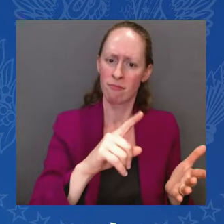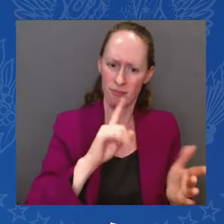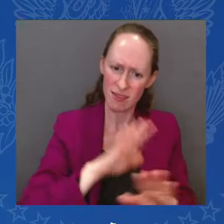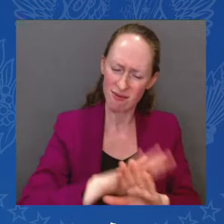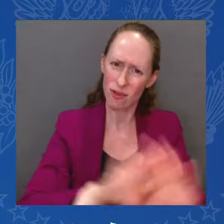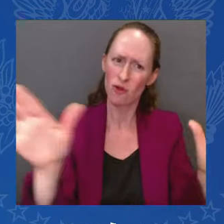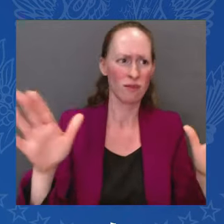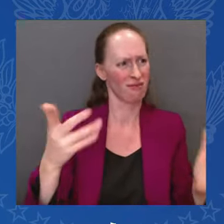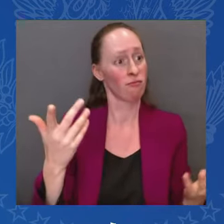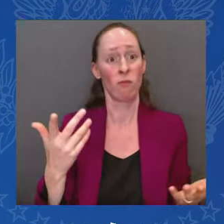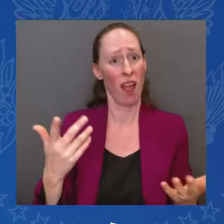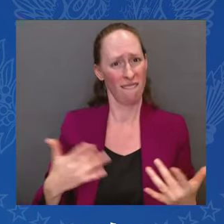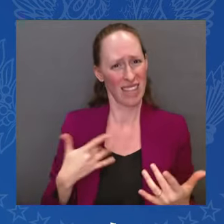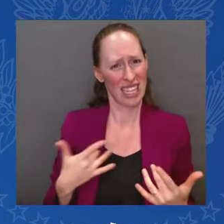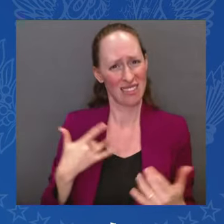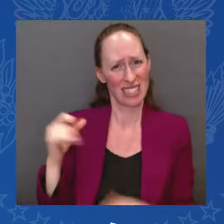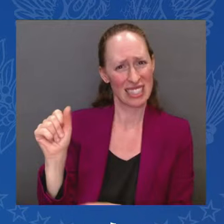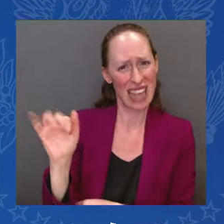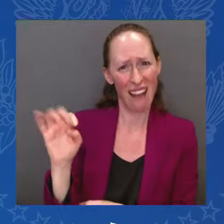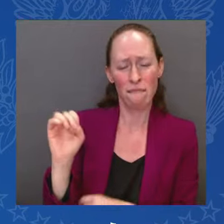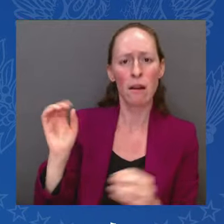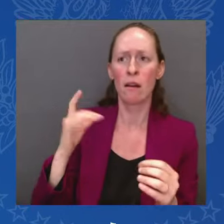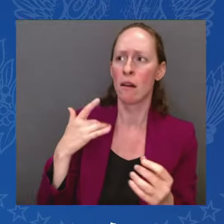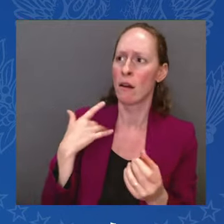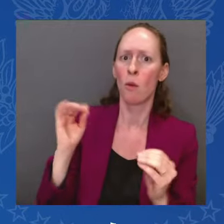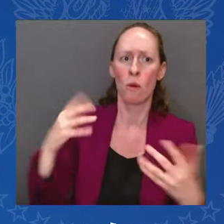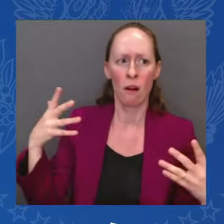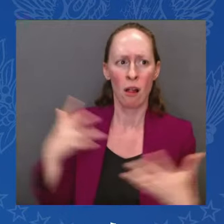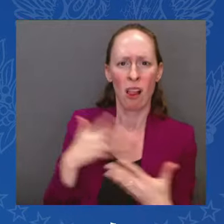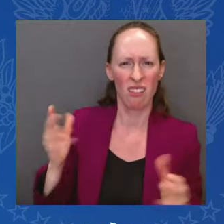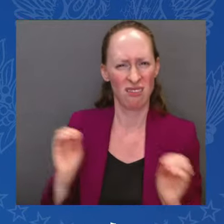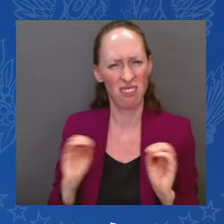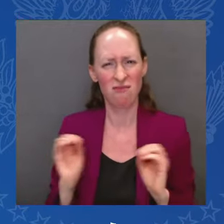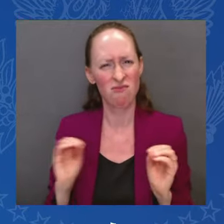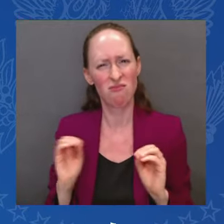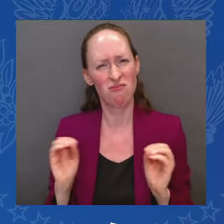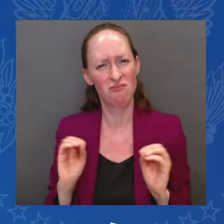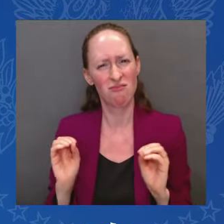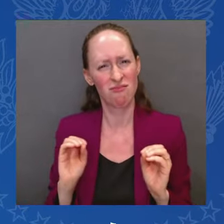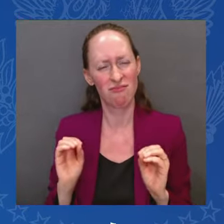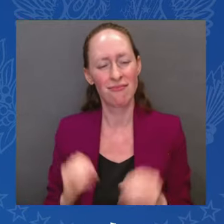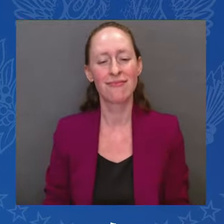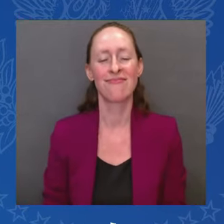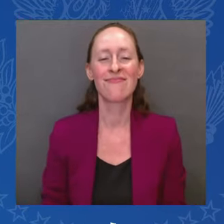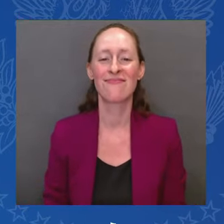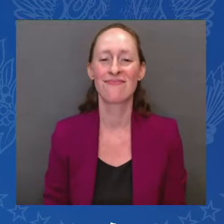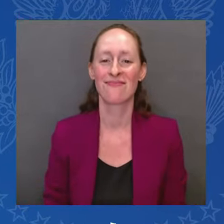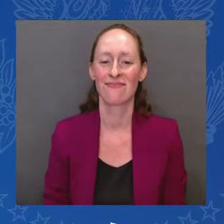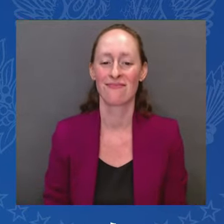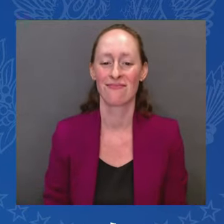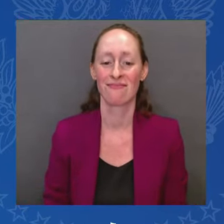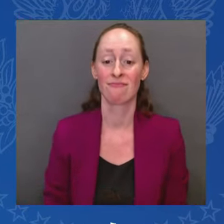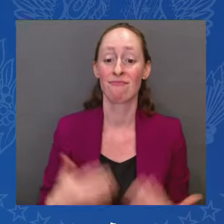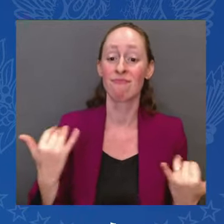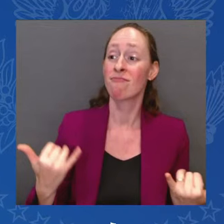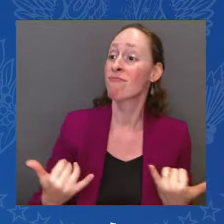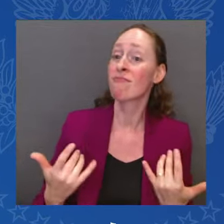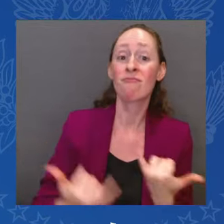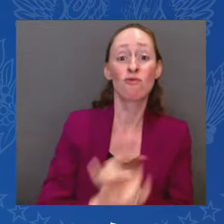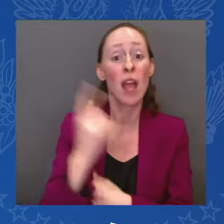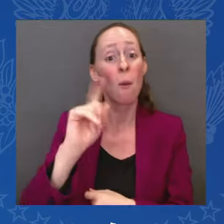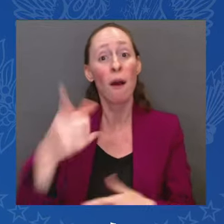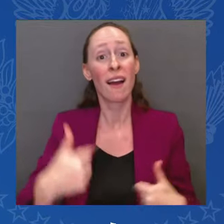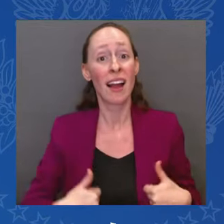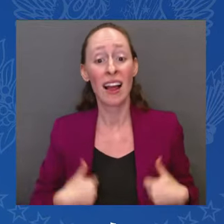Yes. And to be able to live a life where they understand that they are